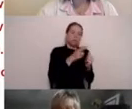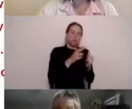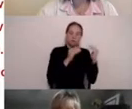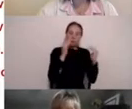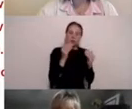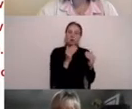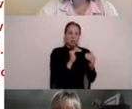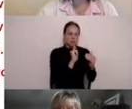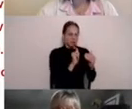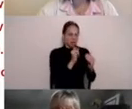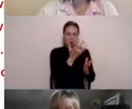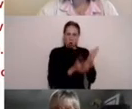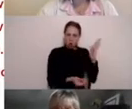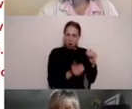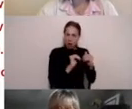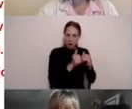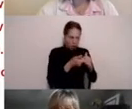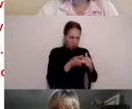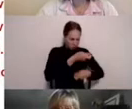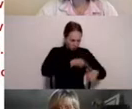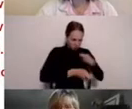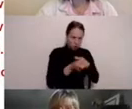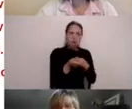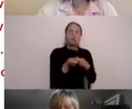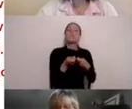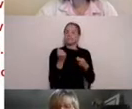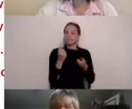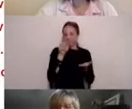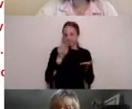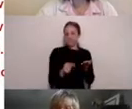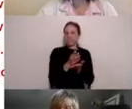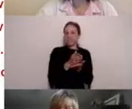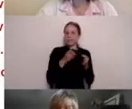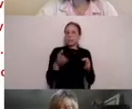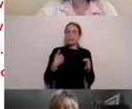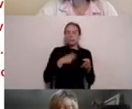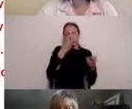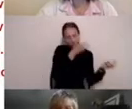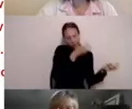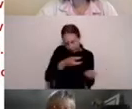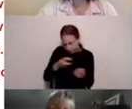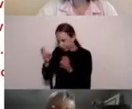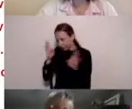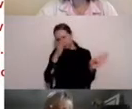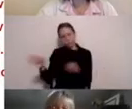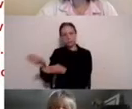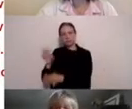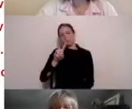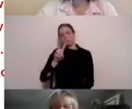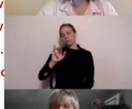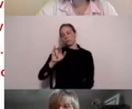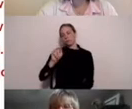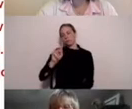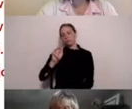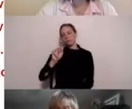ways that the family-based organizations and parent leaders were switching to virtual means. So here, the Sunny graphic, that's